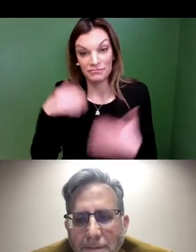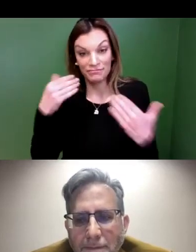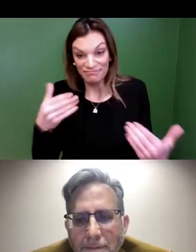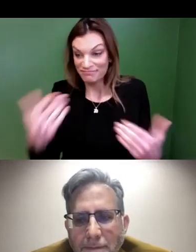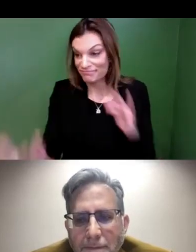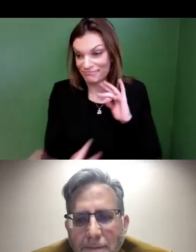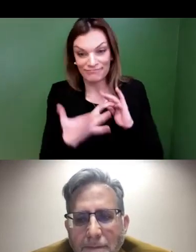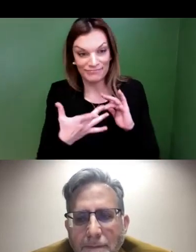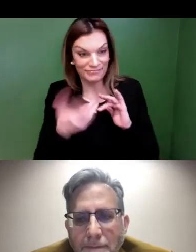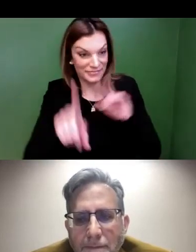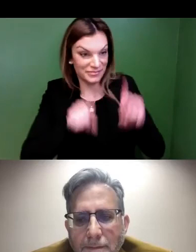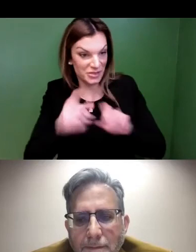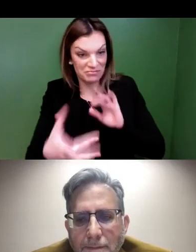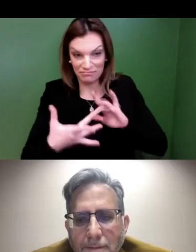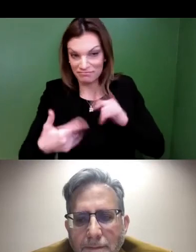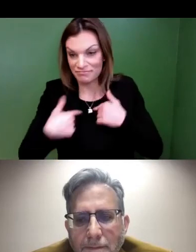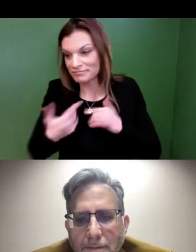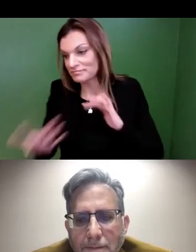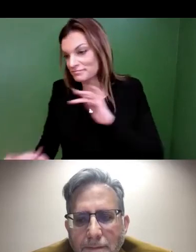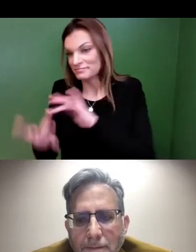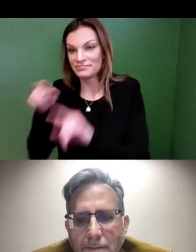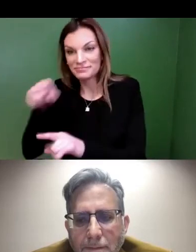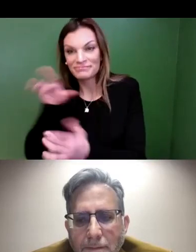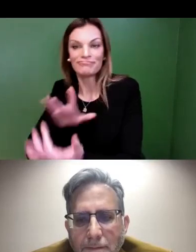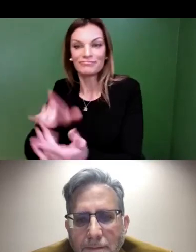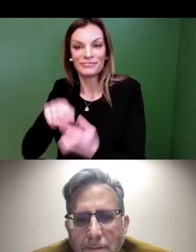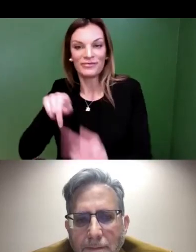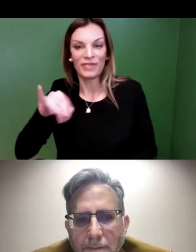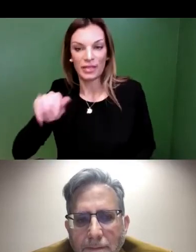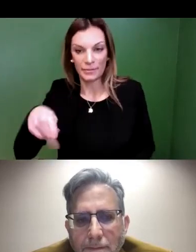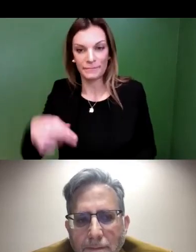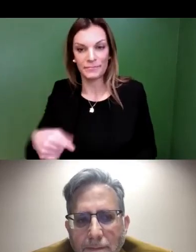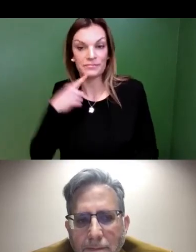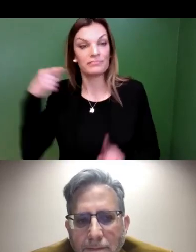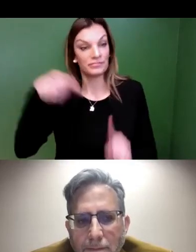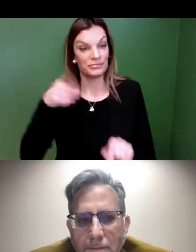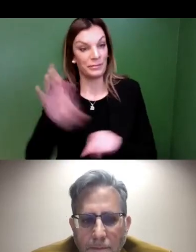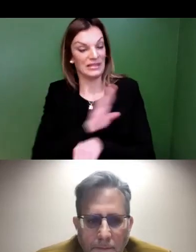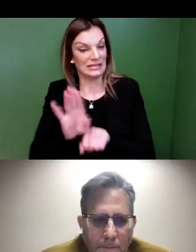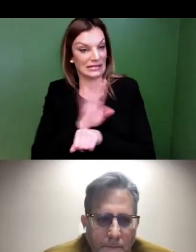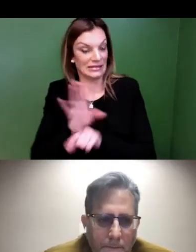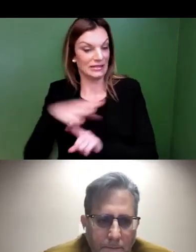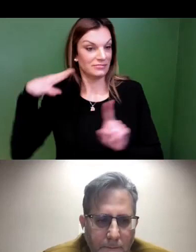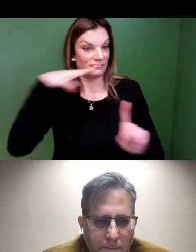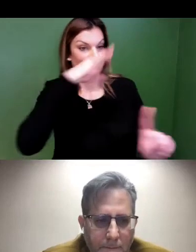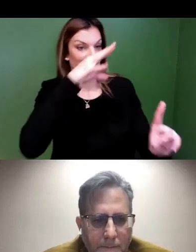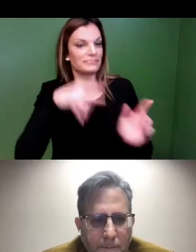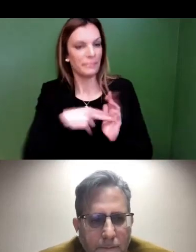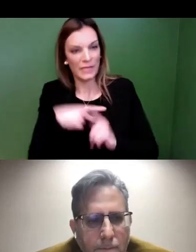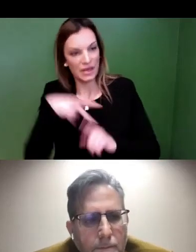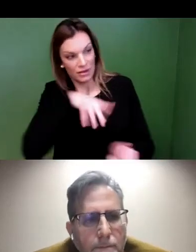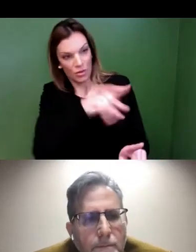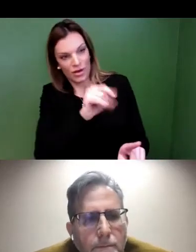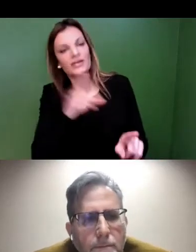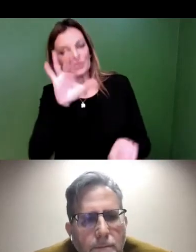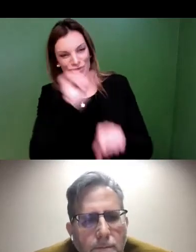Philip. And this is a business spotlight. So we want to talk about jobs. And while AxioBionics is